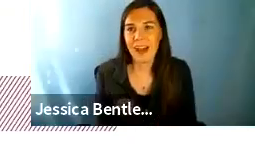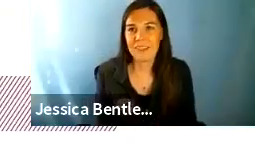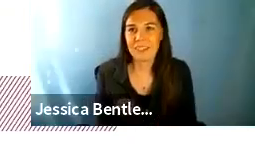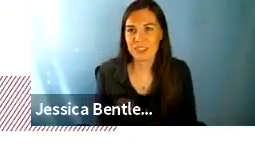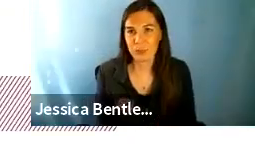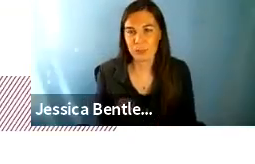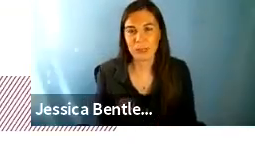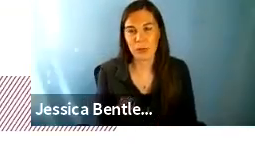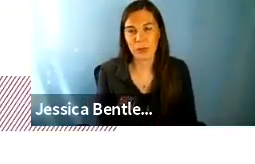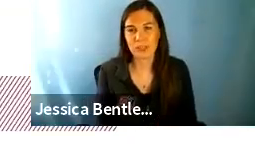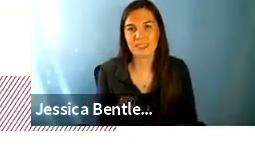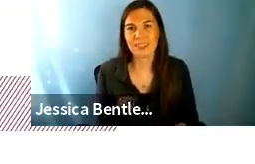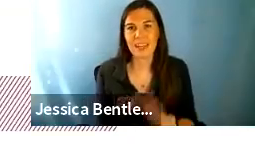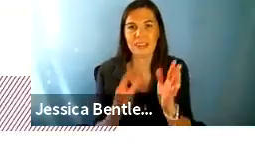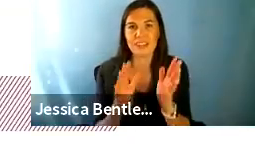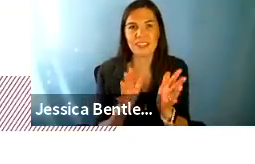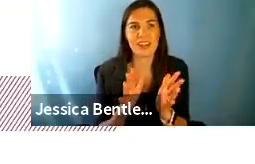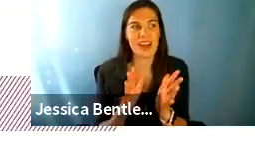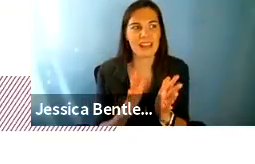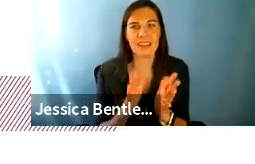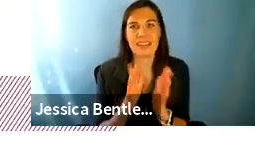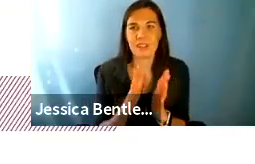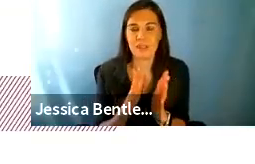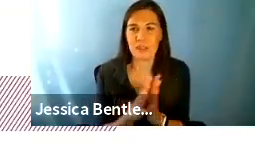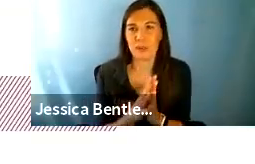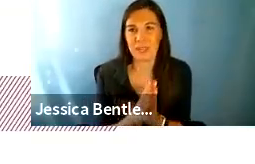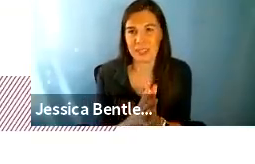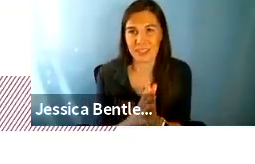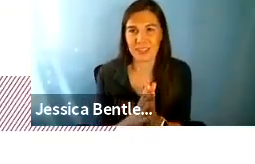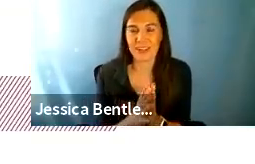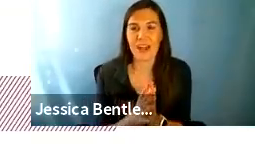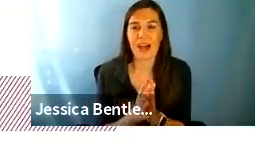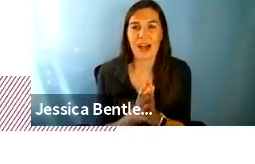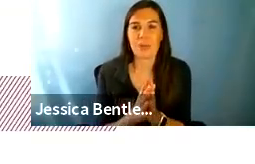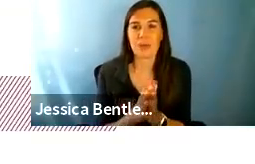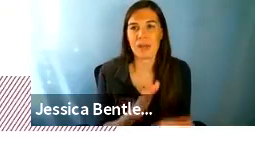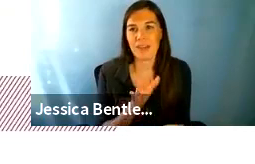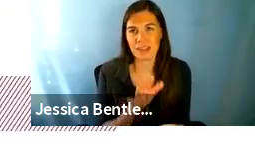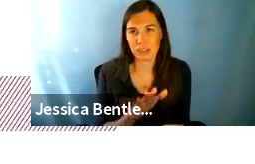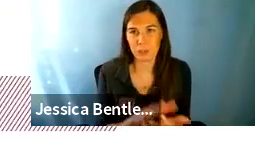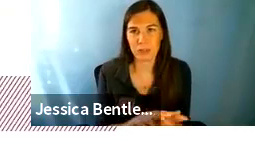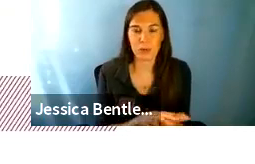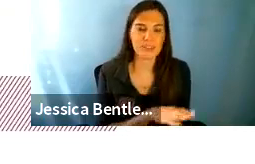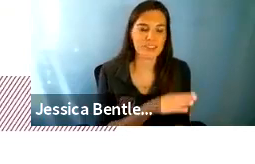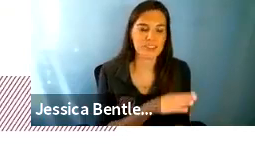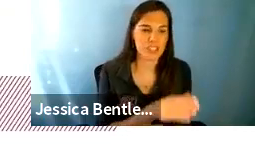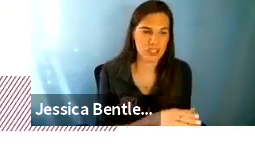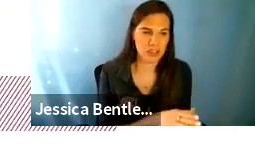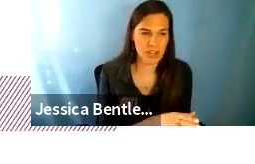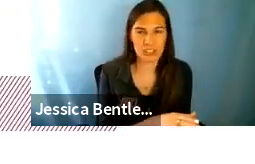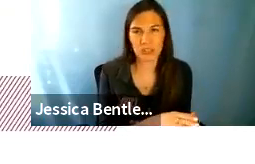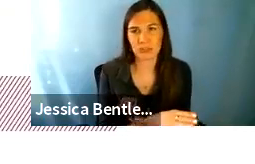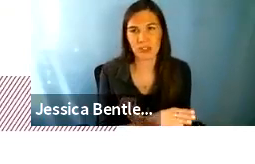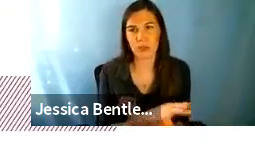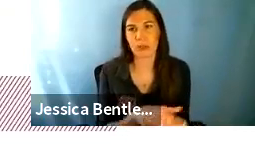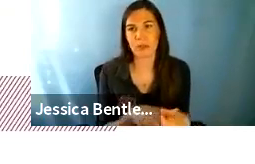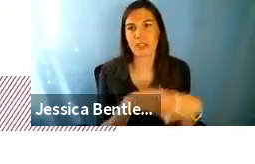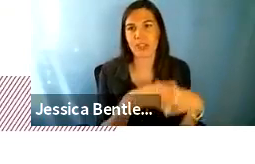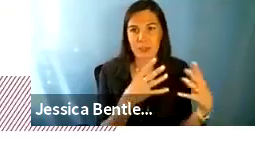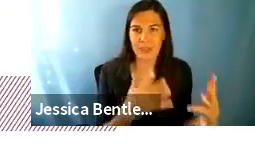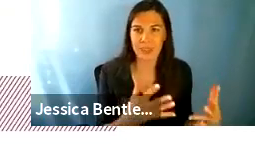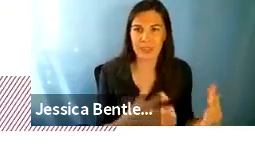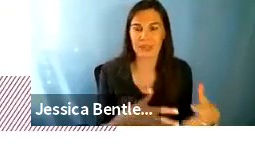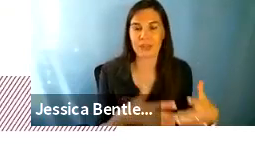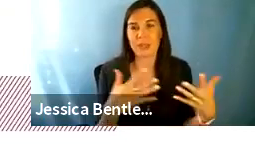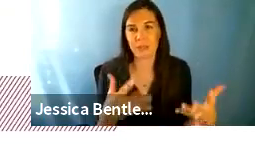we have interpreting courses, and I've just highlighted a few here, but we have interpreting courses such as Introduction to Interpreting, where we